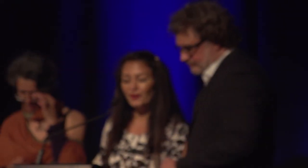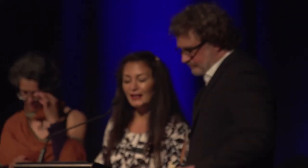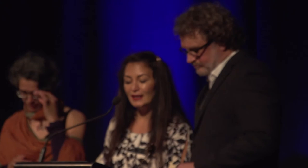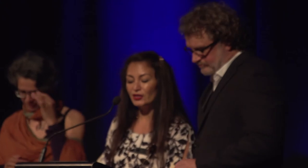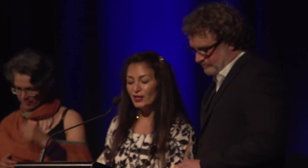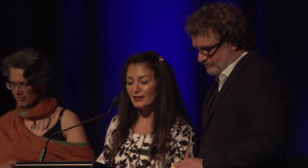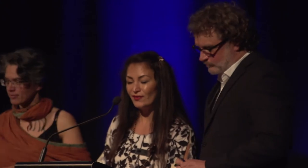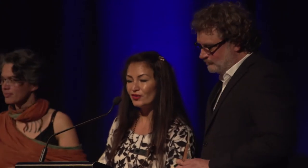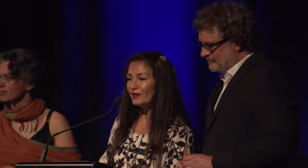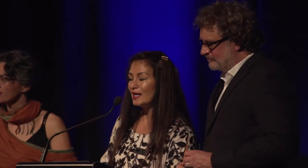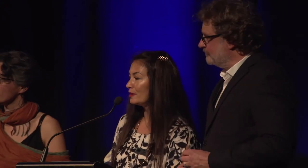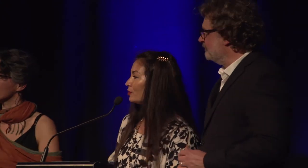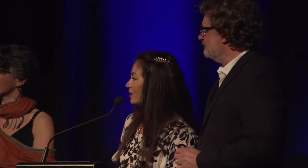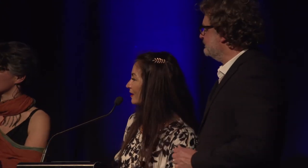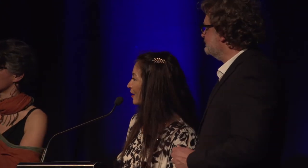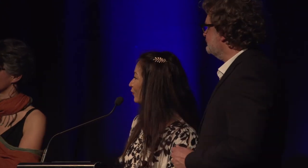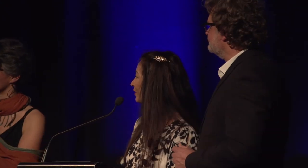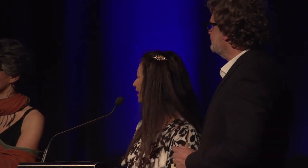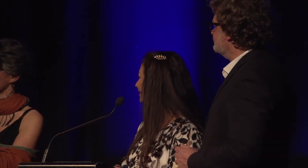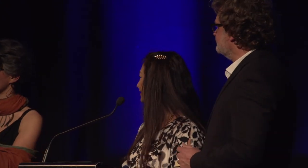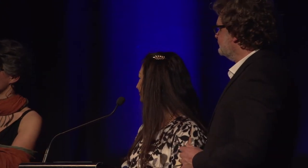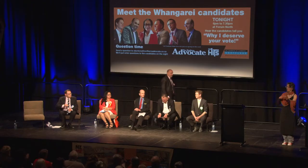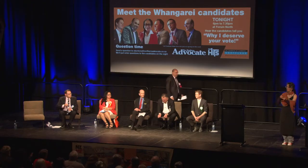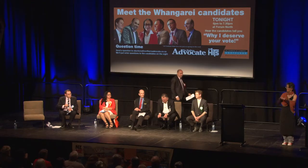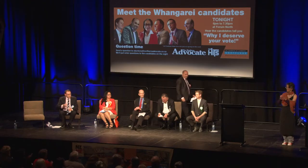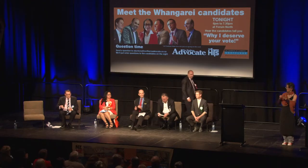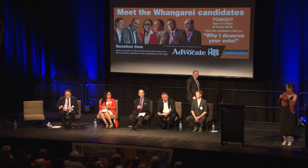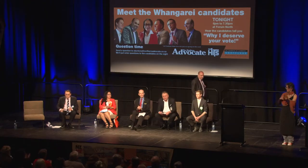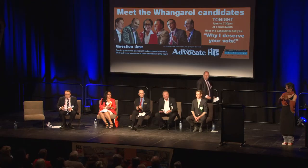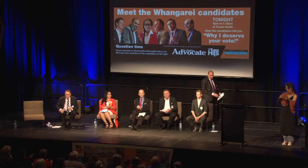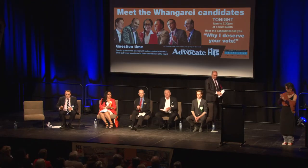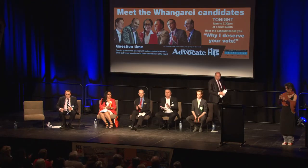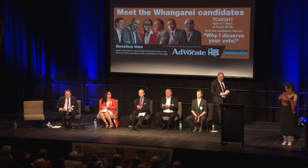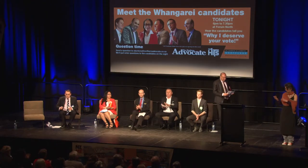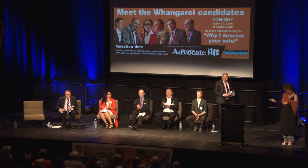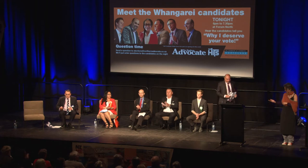And finally, Tony Savage for Labor. Would you like to come forward? Thanks.